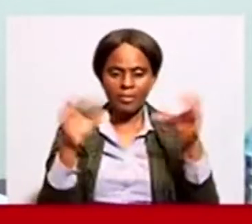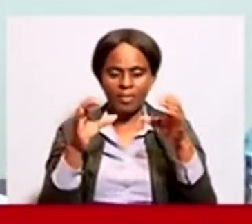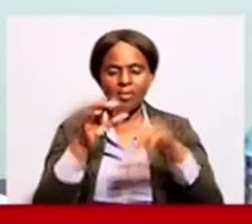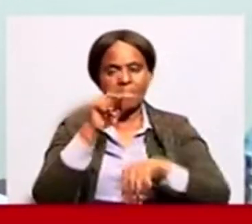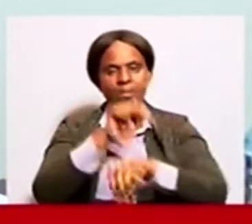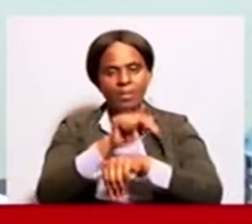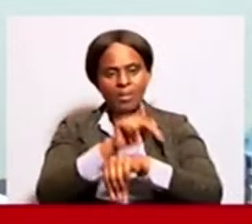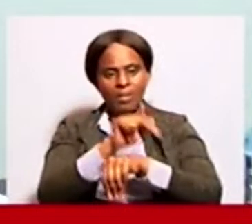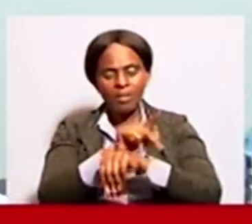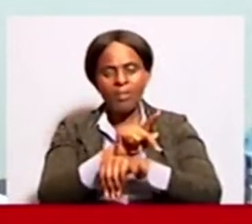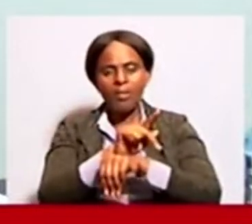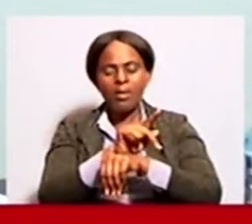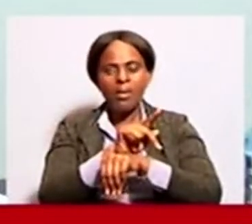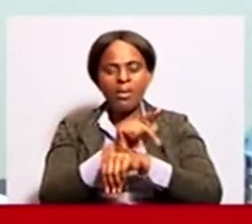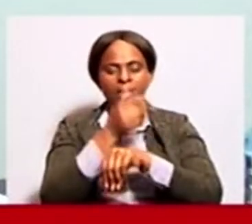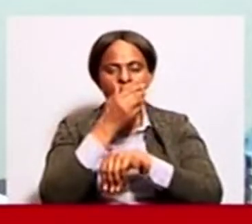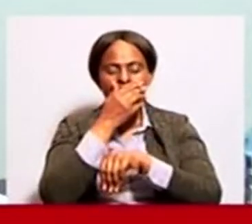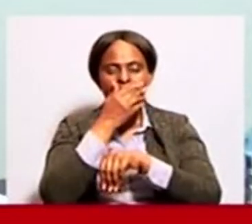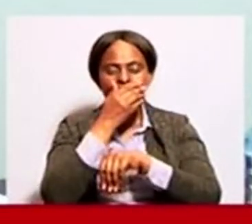project,